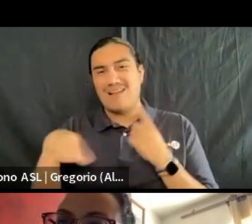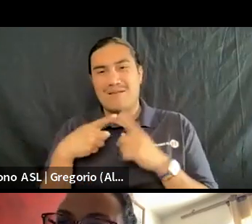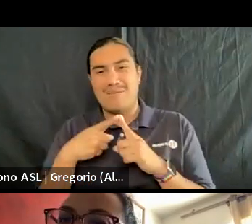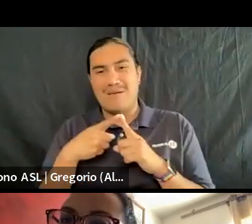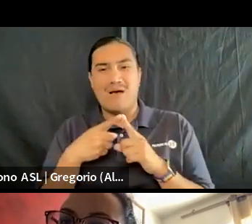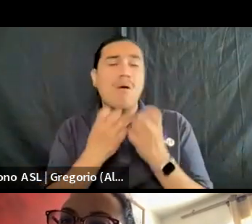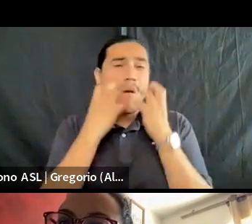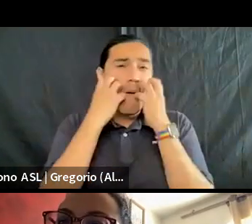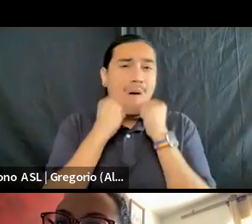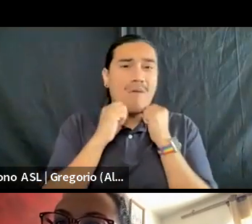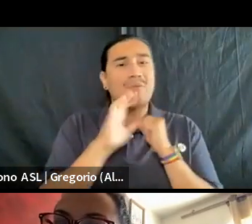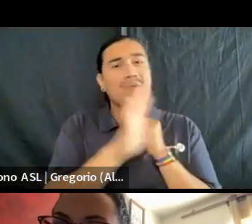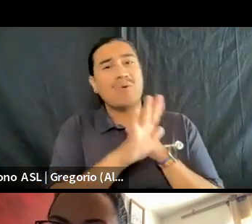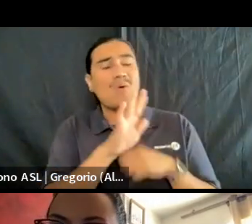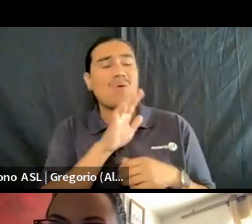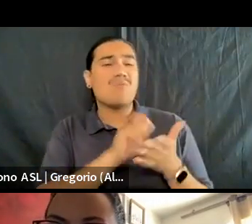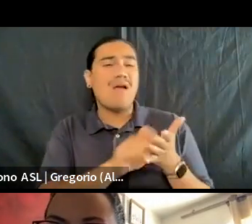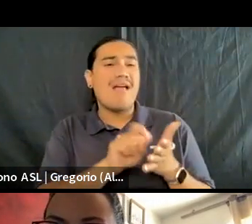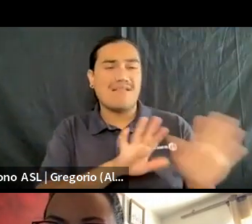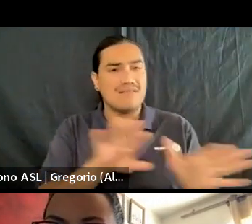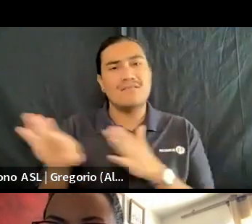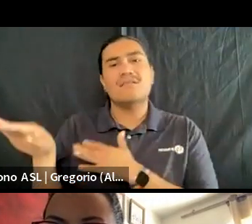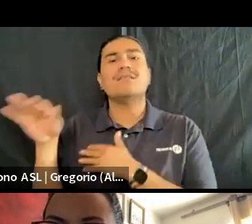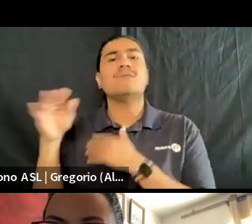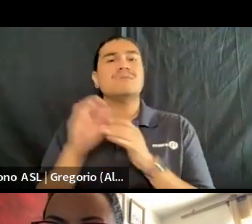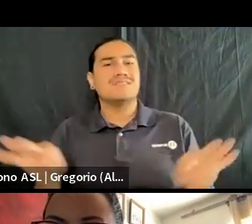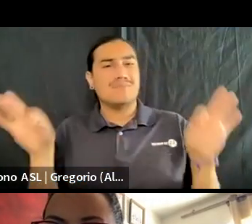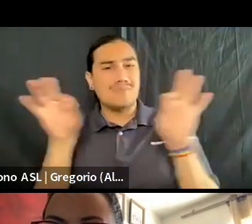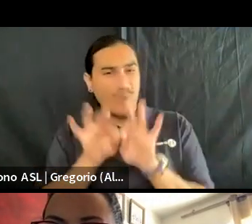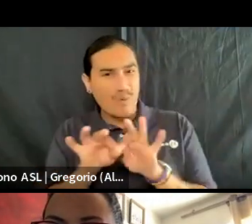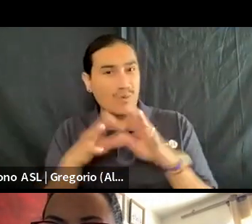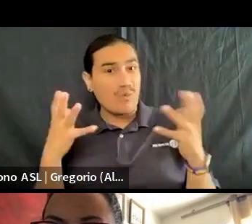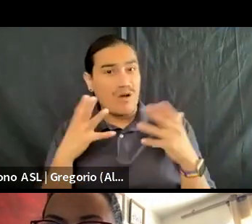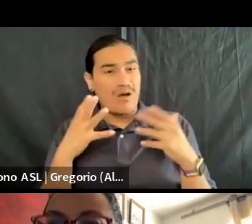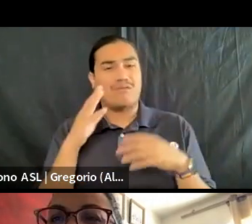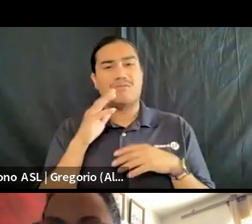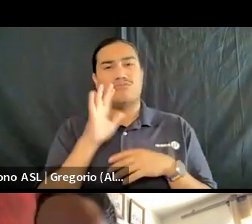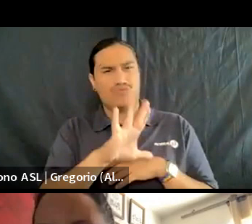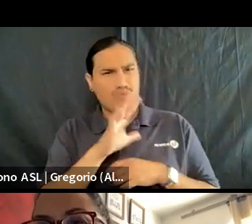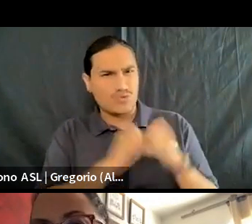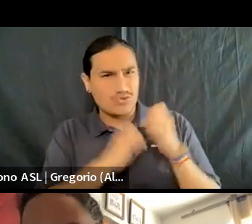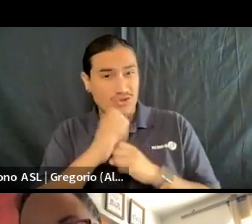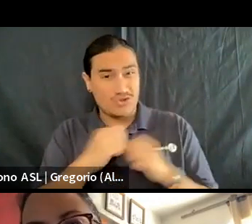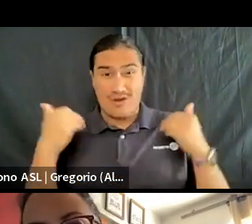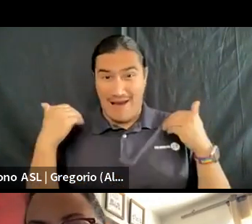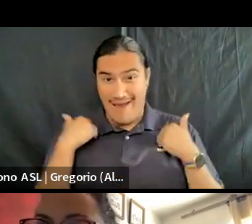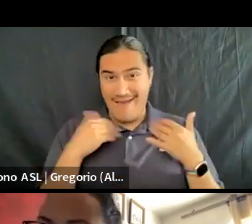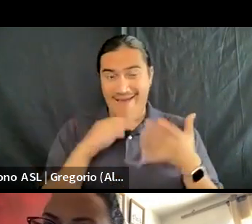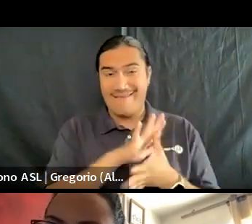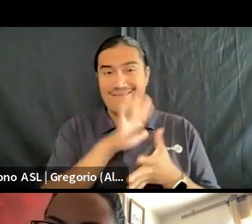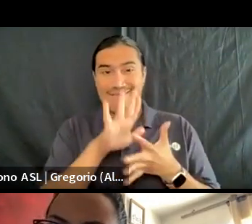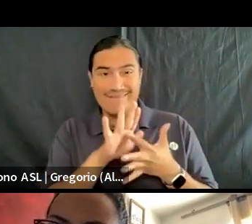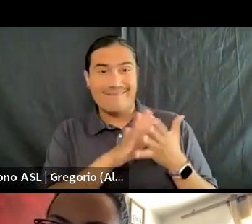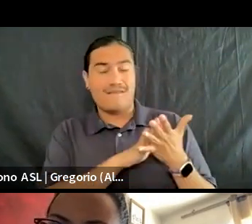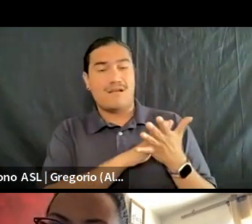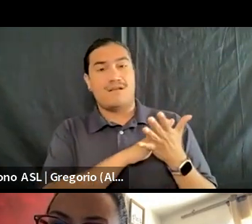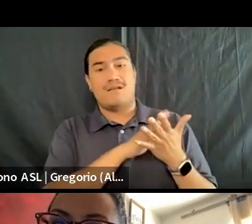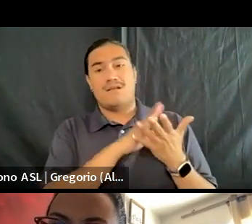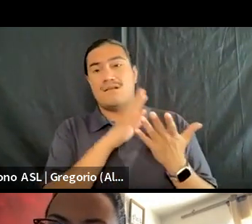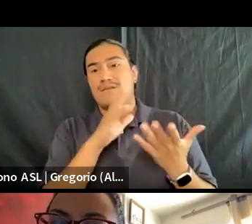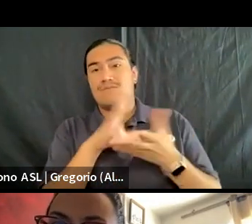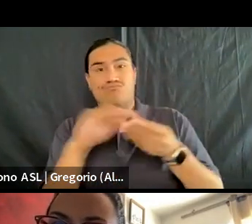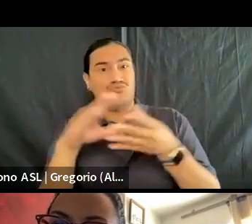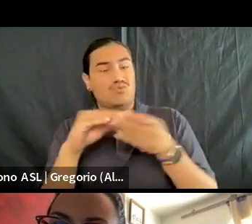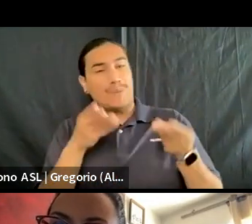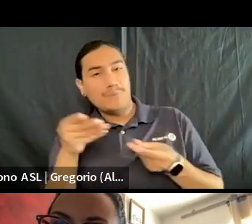hating. Did you write a good play? Is it structured well? Does it fall off when you take off, when